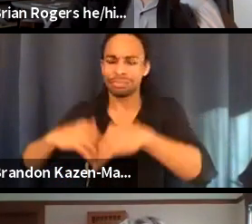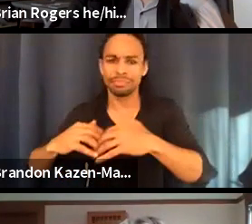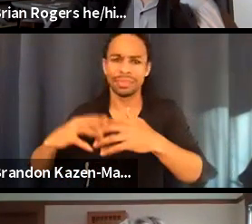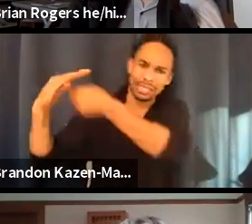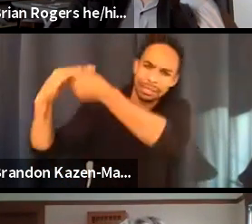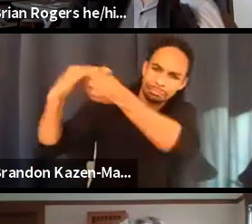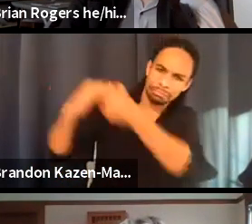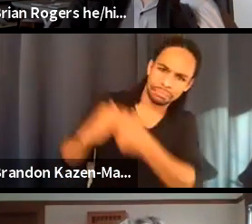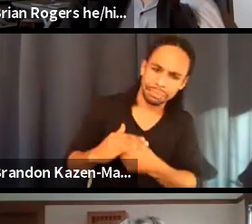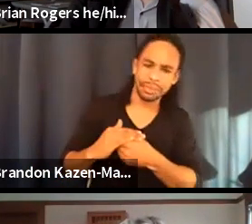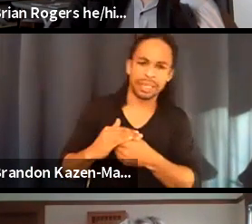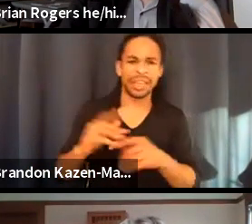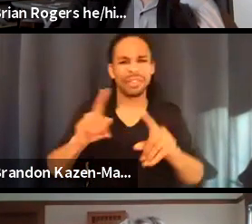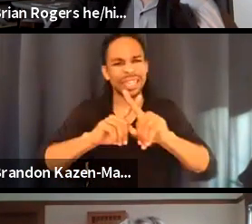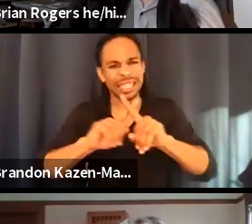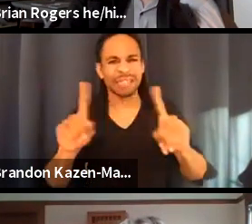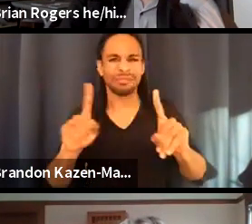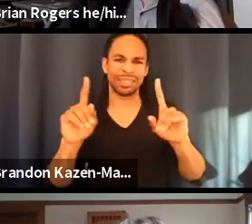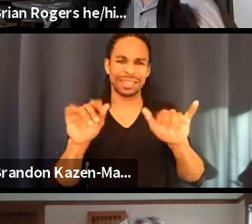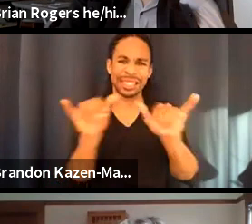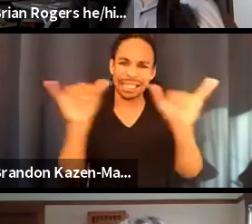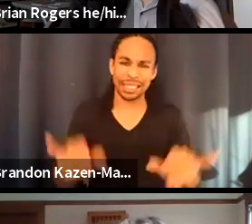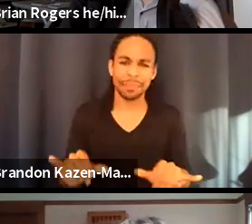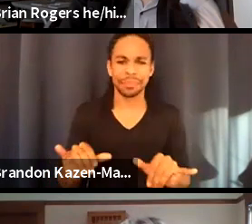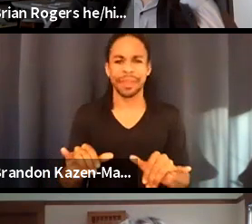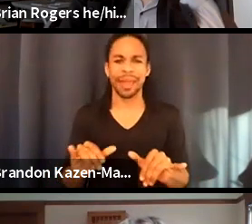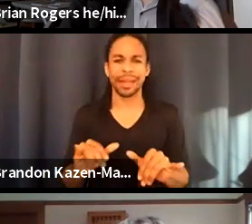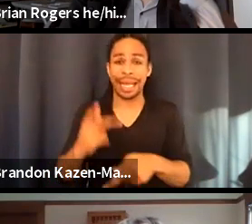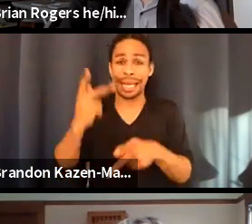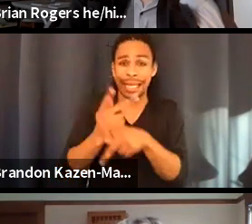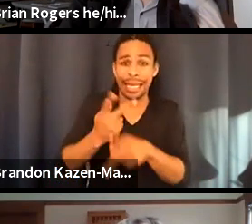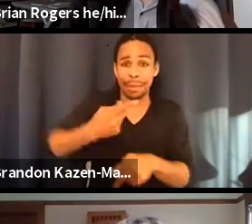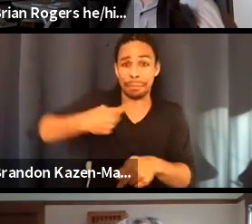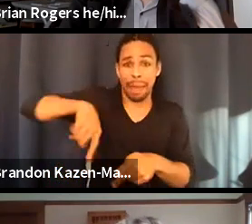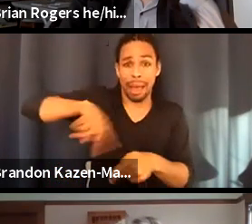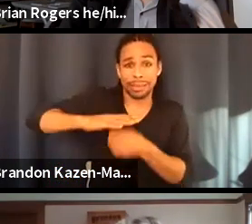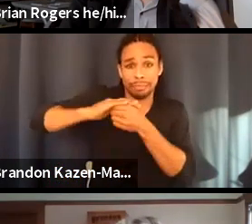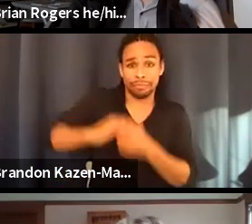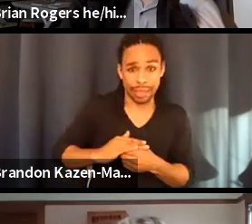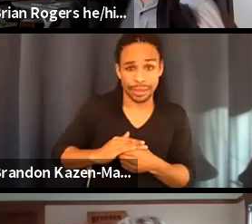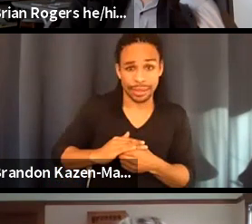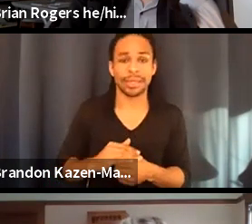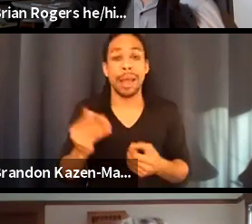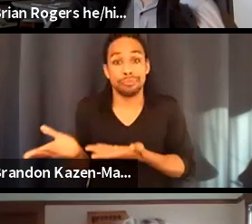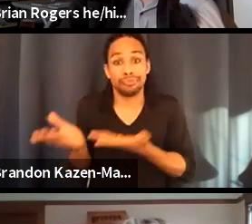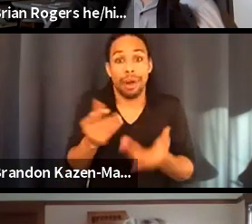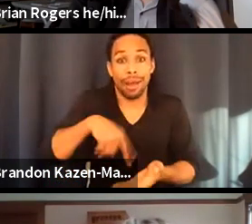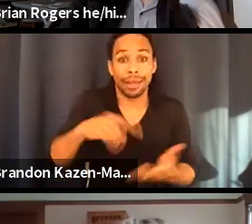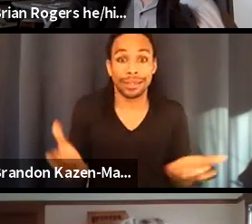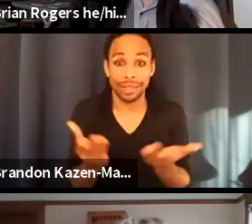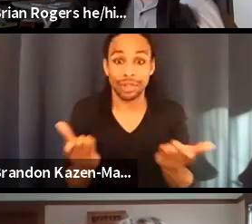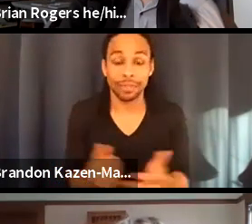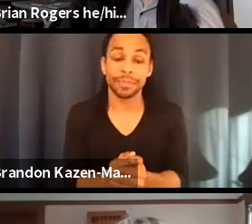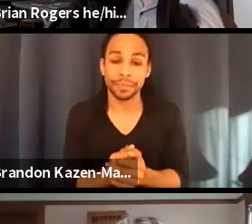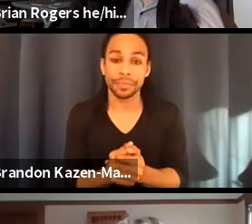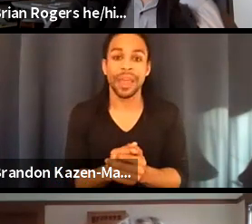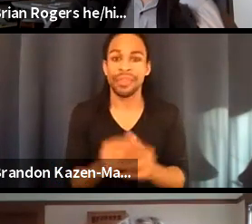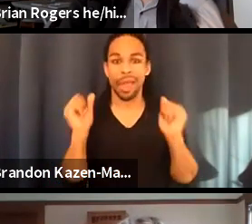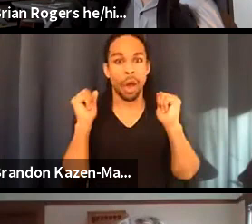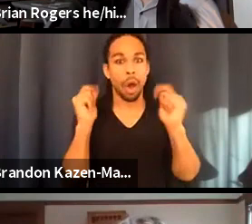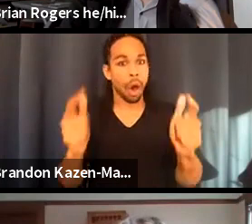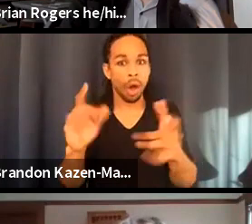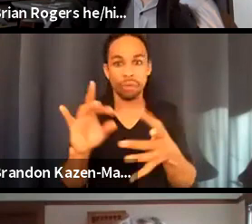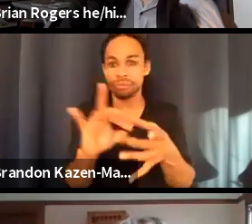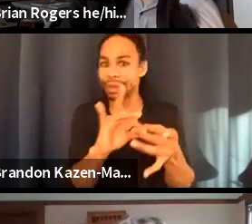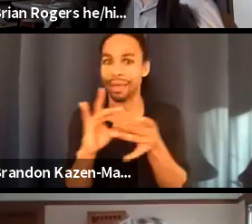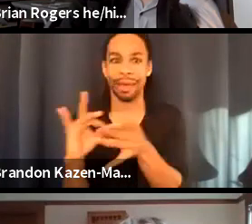There are many systems to change, and they all relate to one another. But we look forward